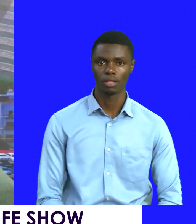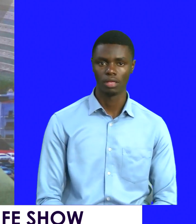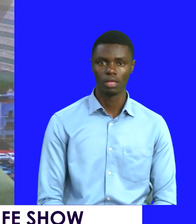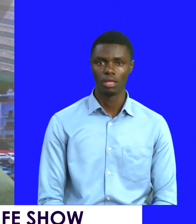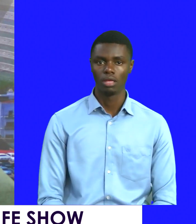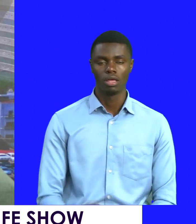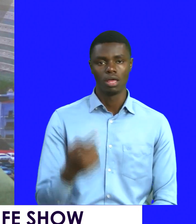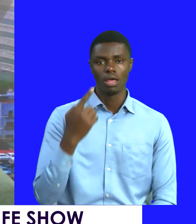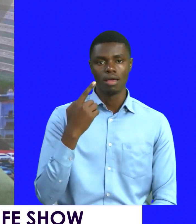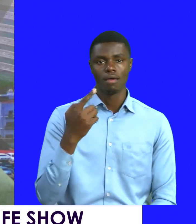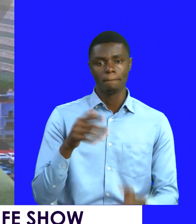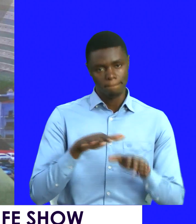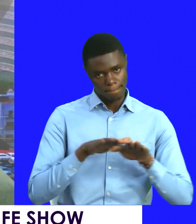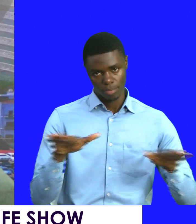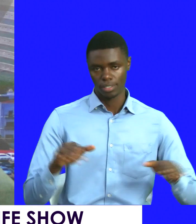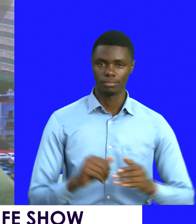for good.